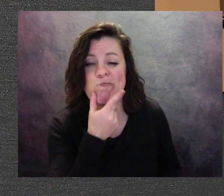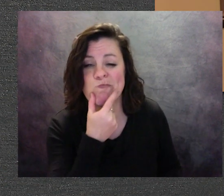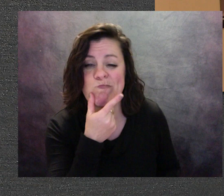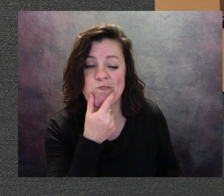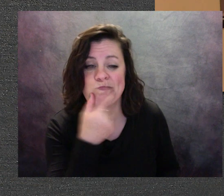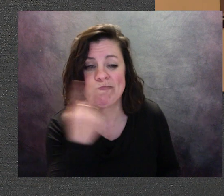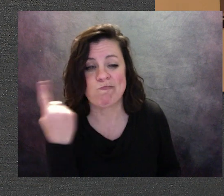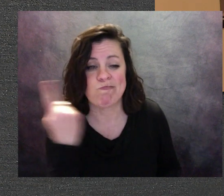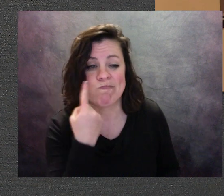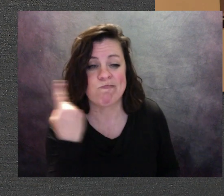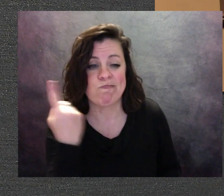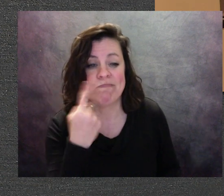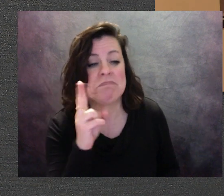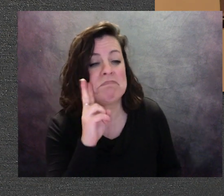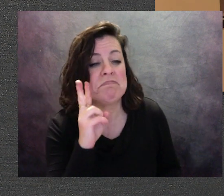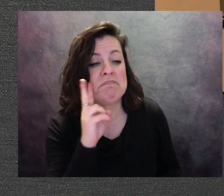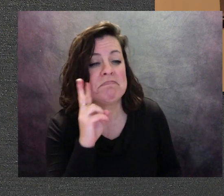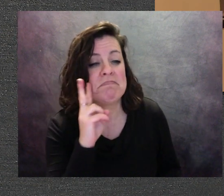Let's see.